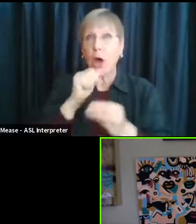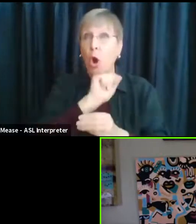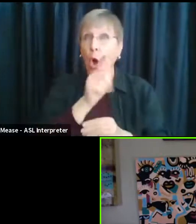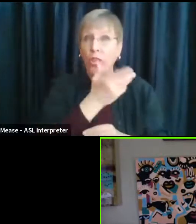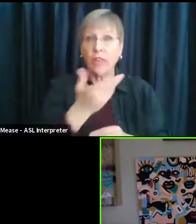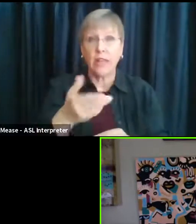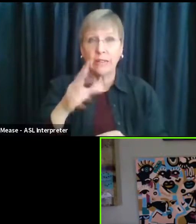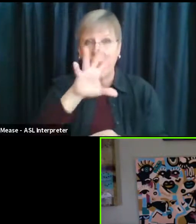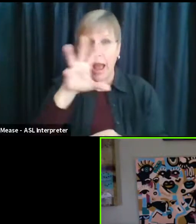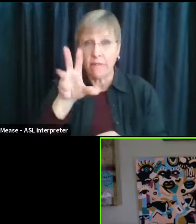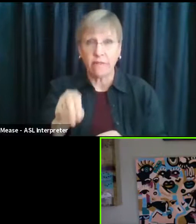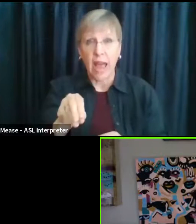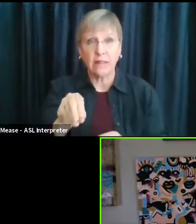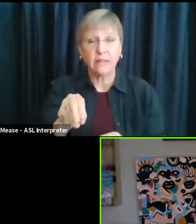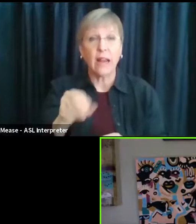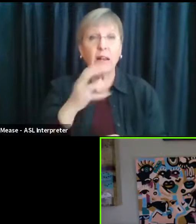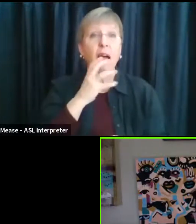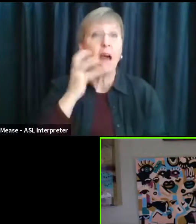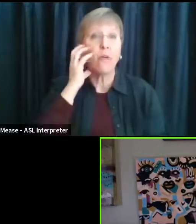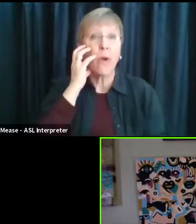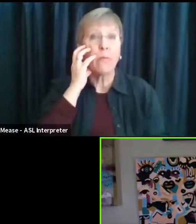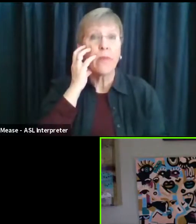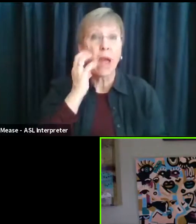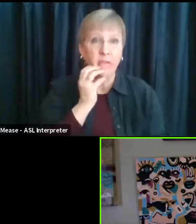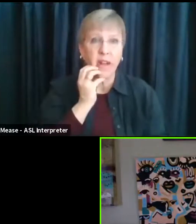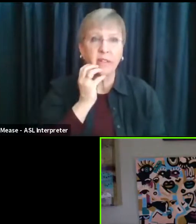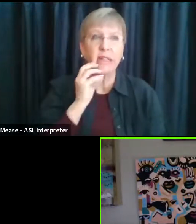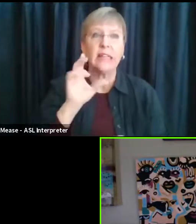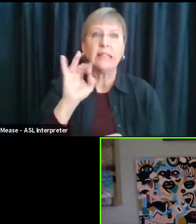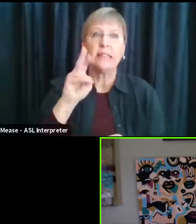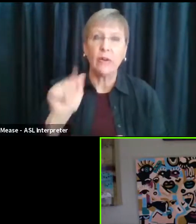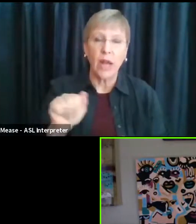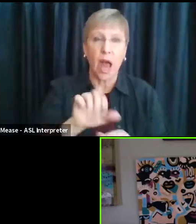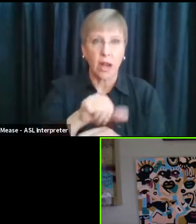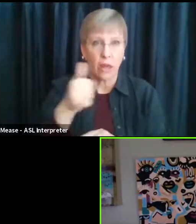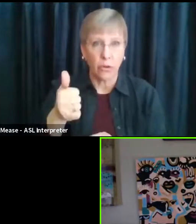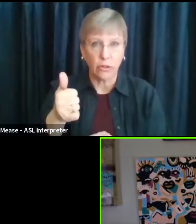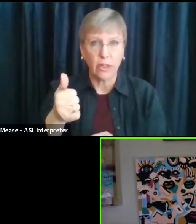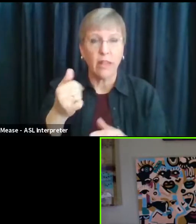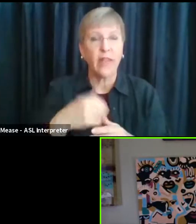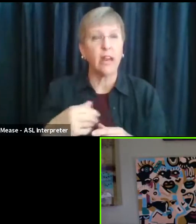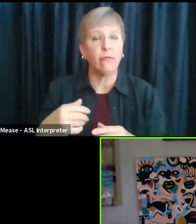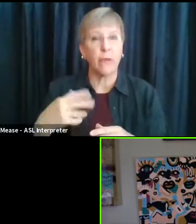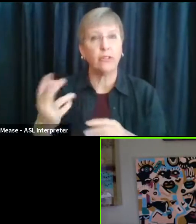in Afghanistan, Syria, and Iraq looted or destroyed by ISIS and others and lost to the world.